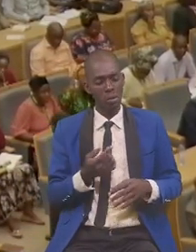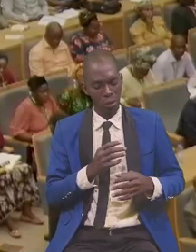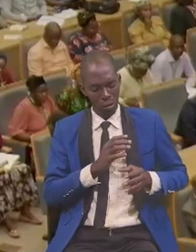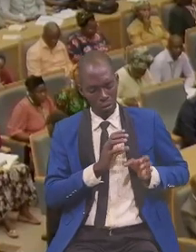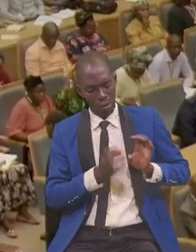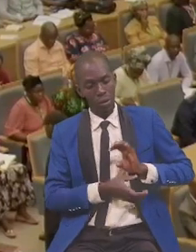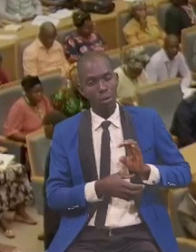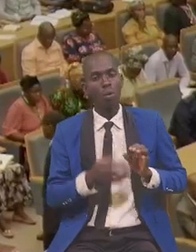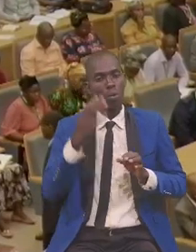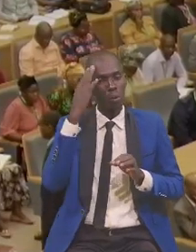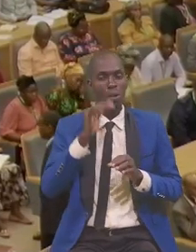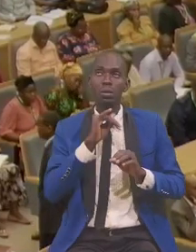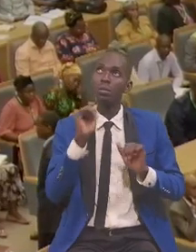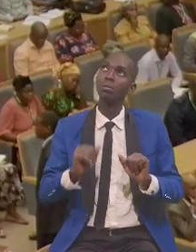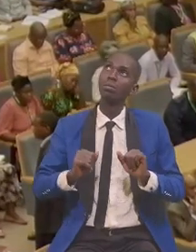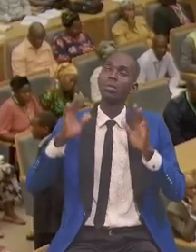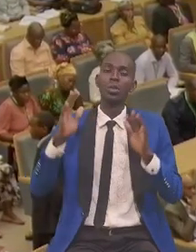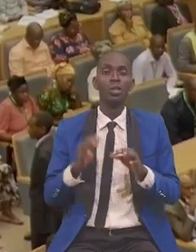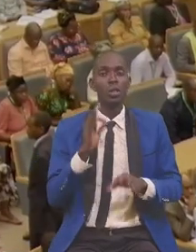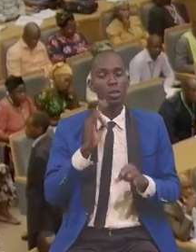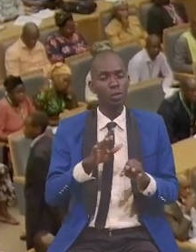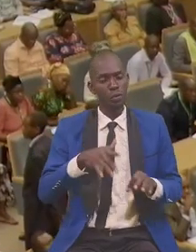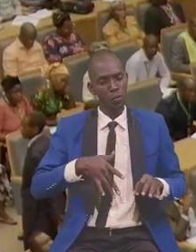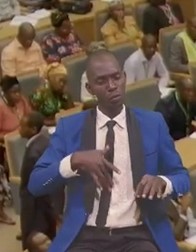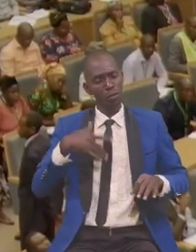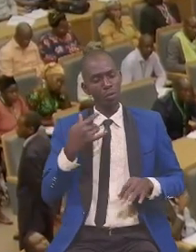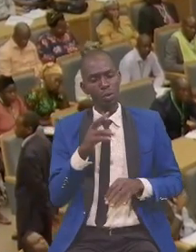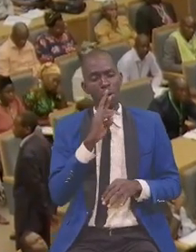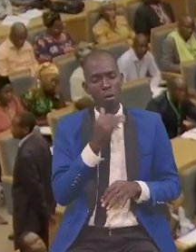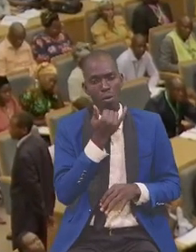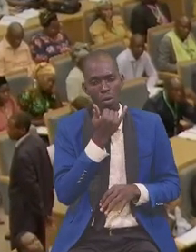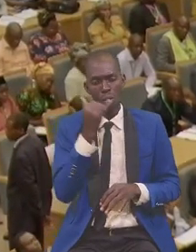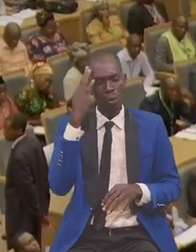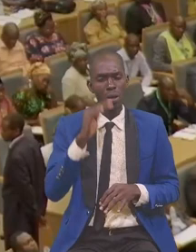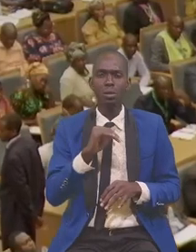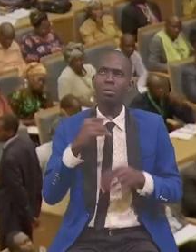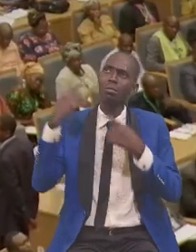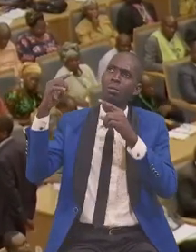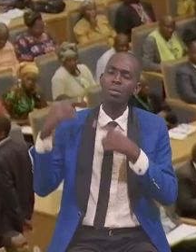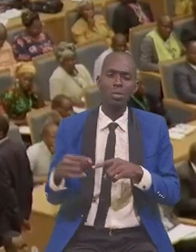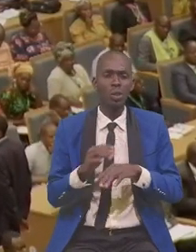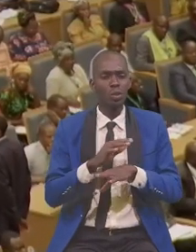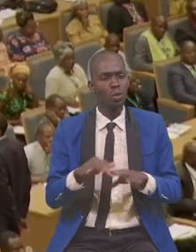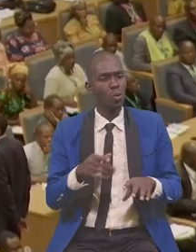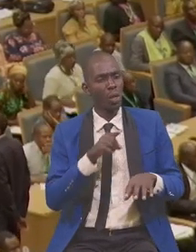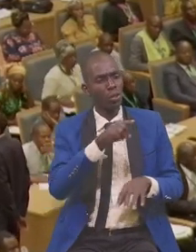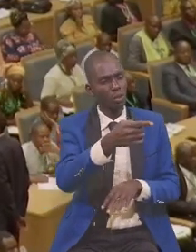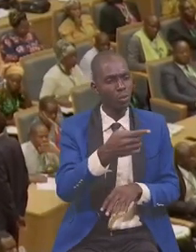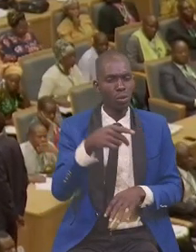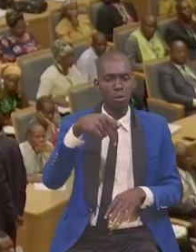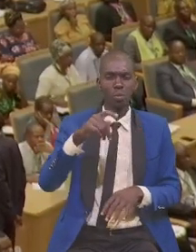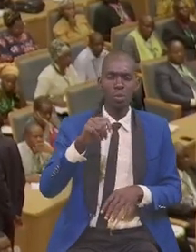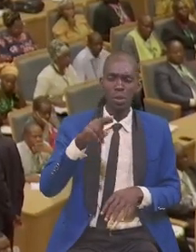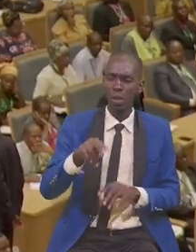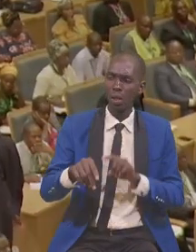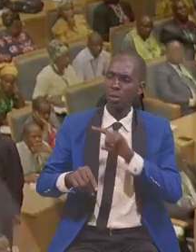argue. If you're feeling guilty, don't argue. If you're feeling guilty, don't say it's Peter or the preachers that brought the